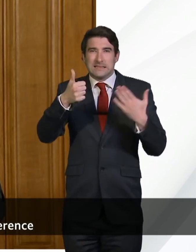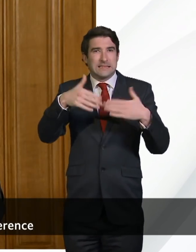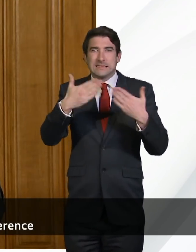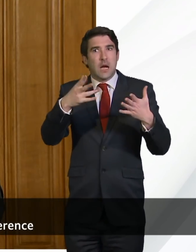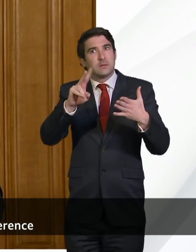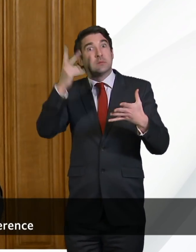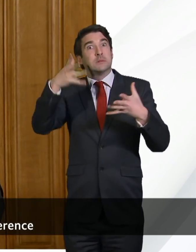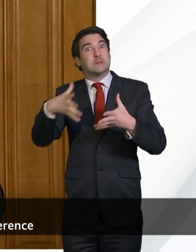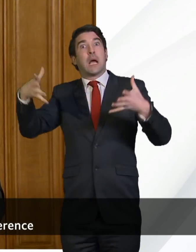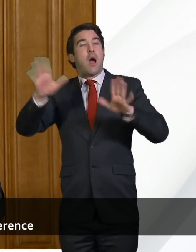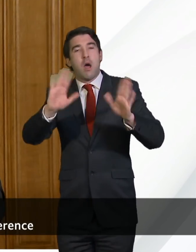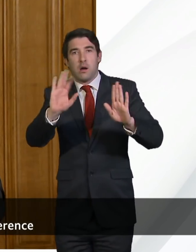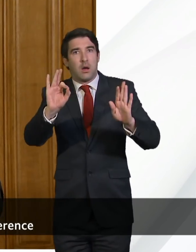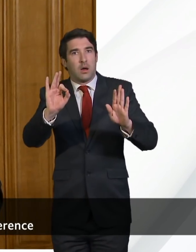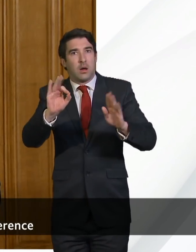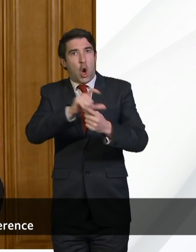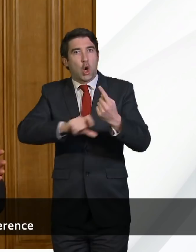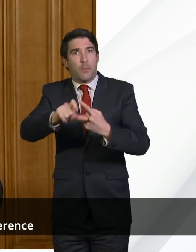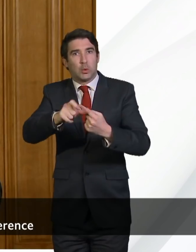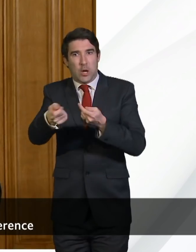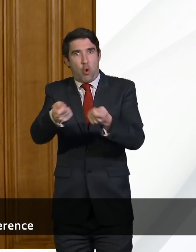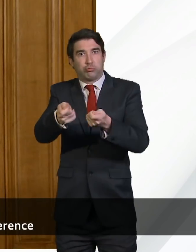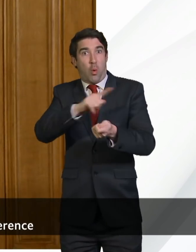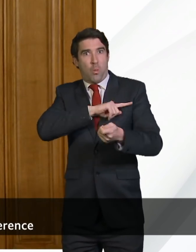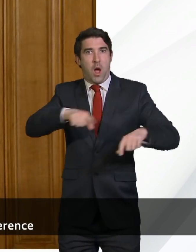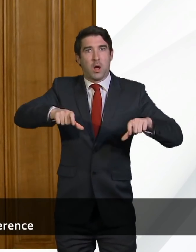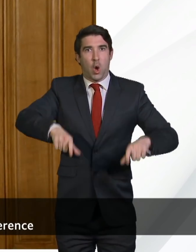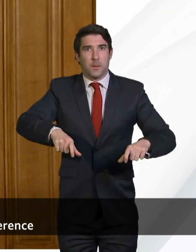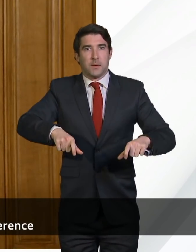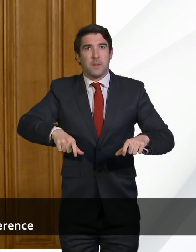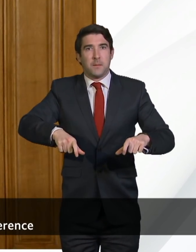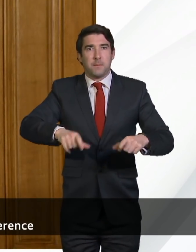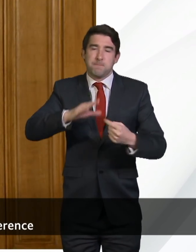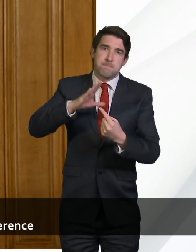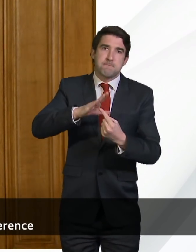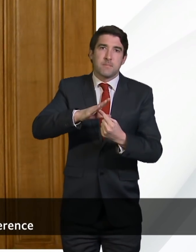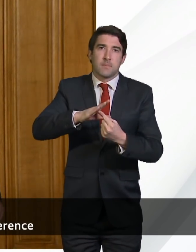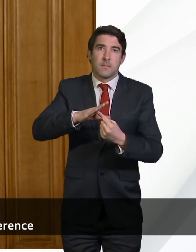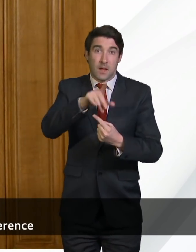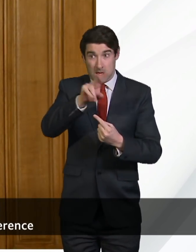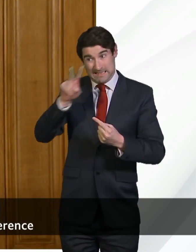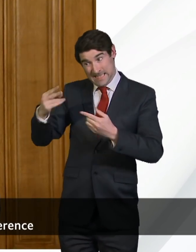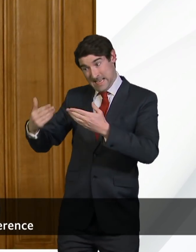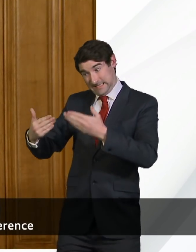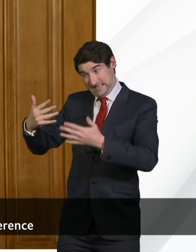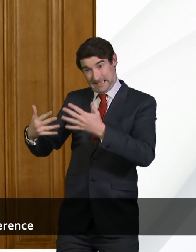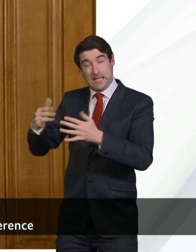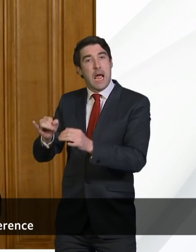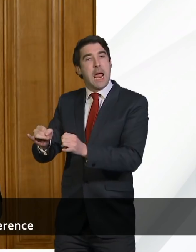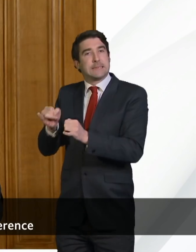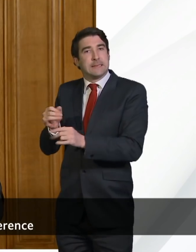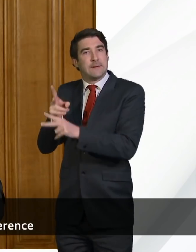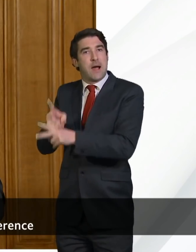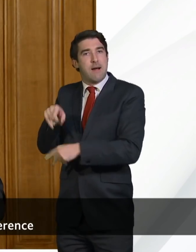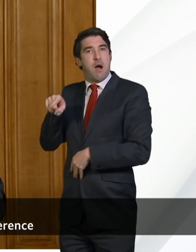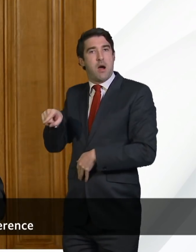transmission in community. So that's all pointing in the right direction, and the doubling time in ICU is a reflection of what's happening